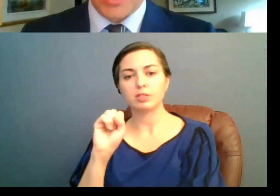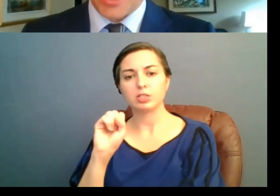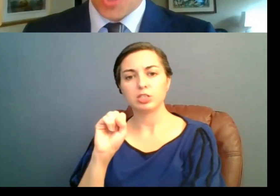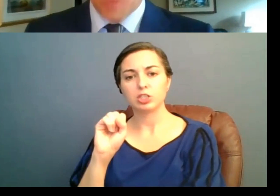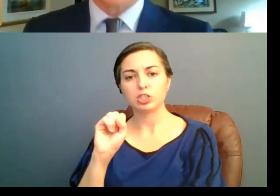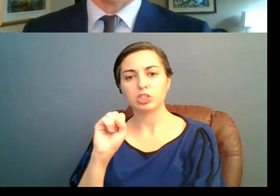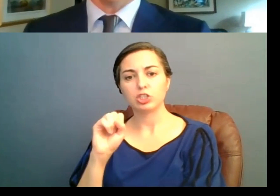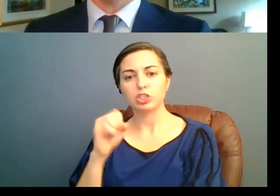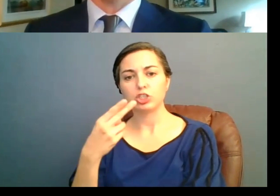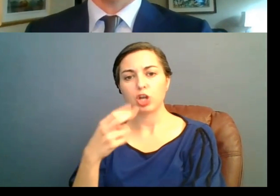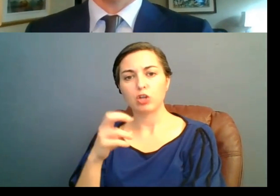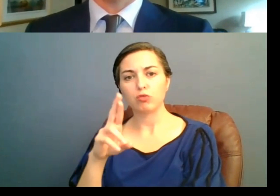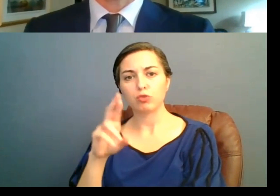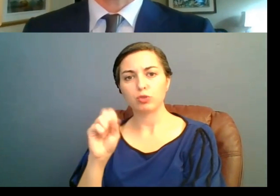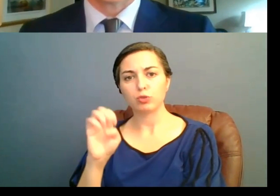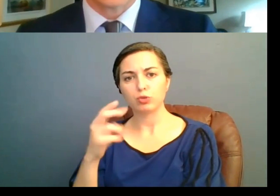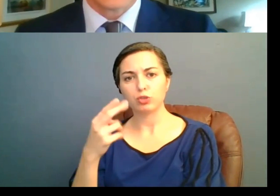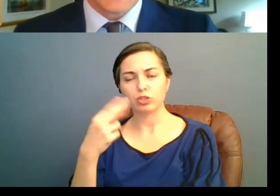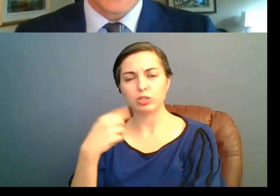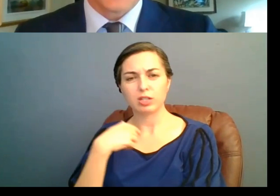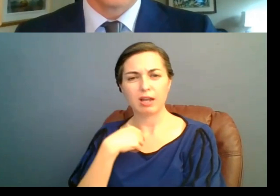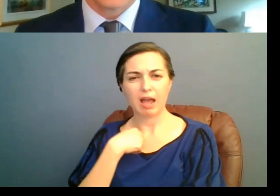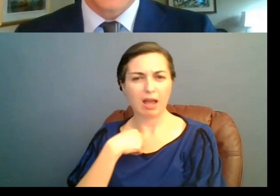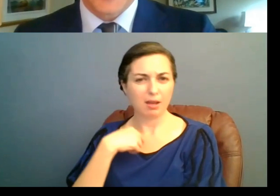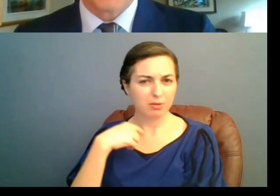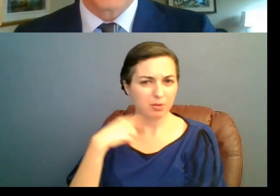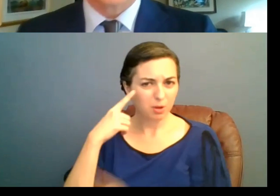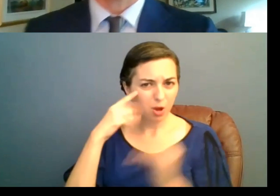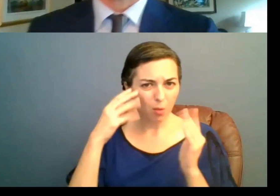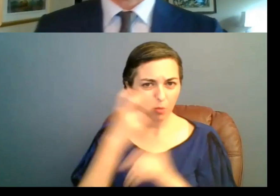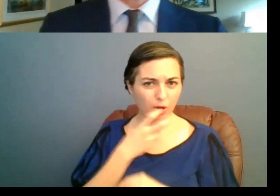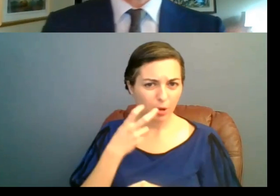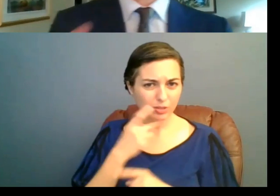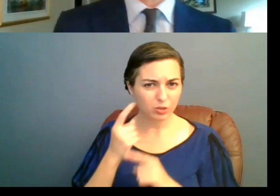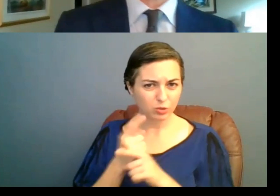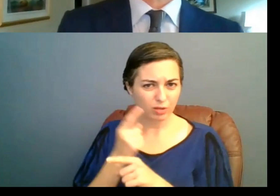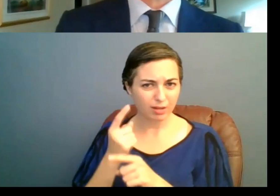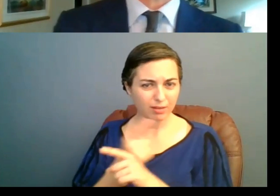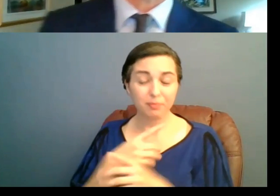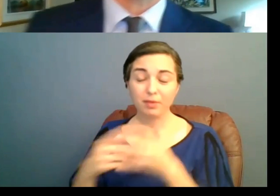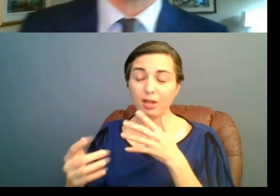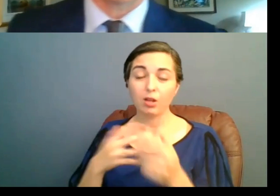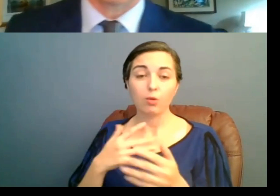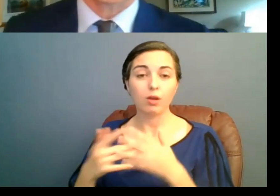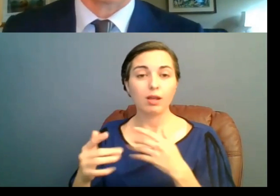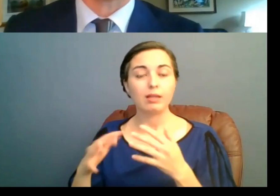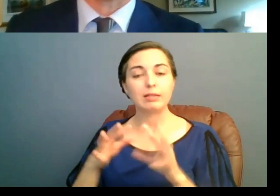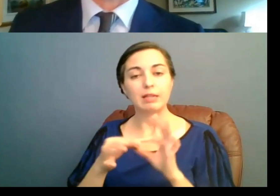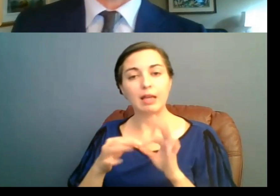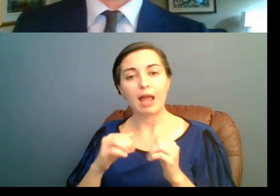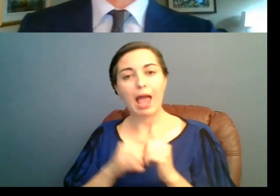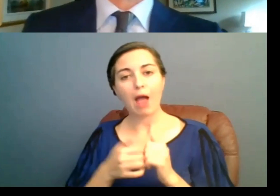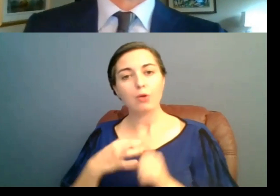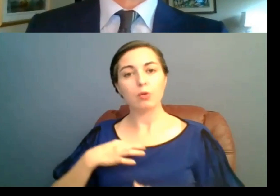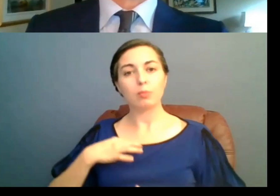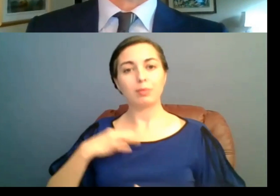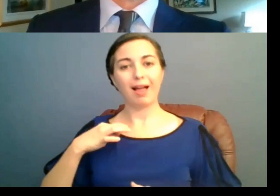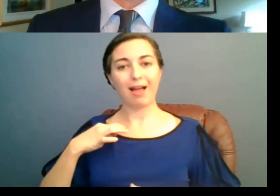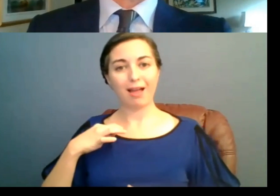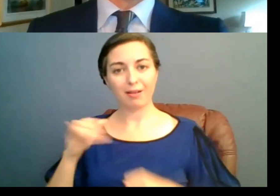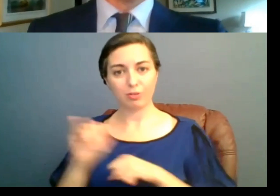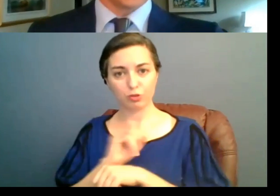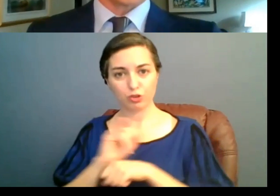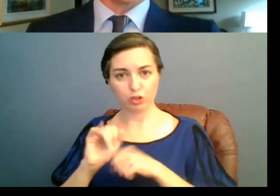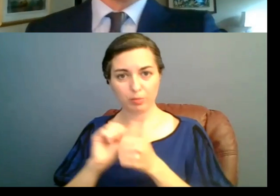pronouncing that correctly, I hope so, said, how do you apply for an internship at a sports team? Like, how would you even